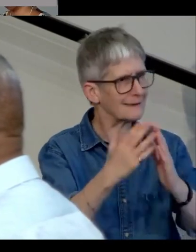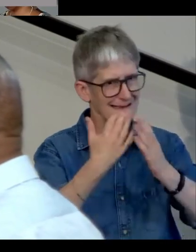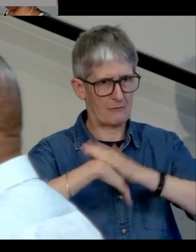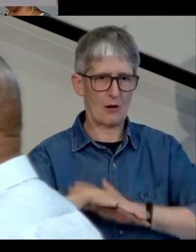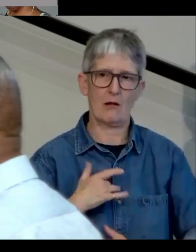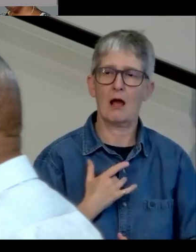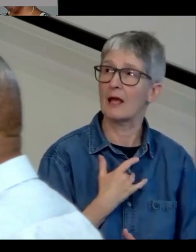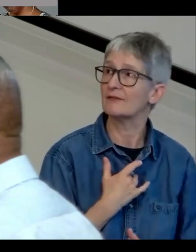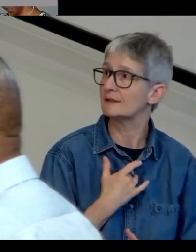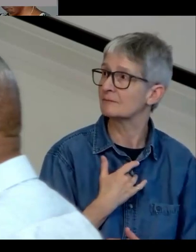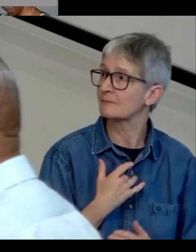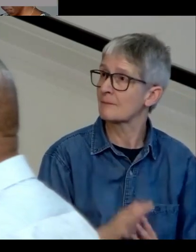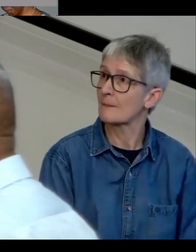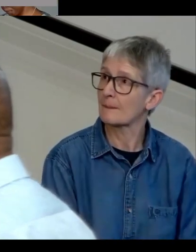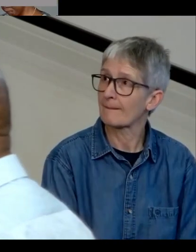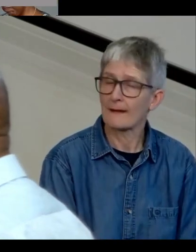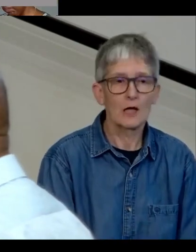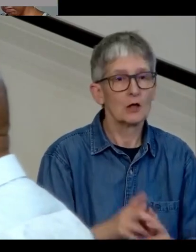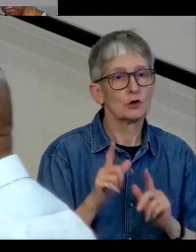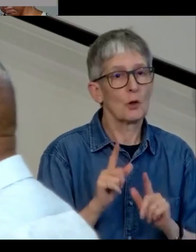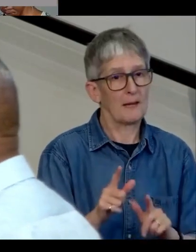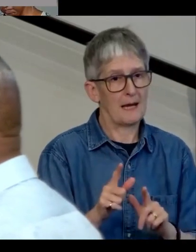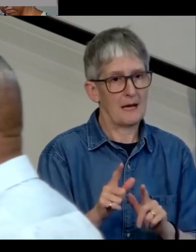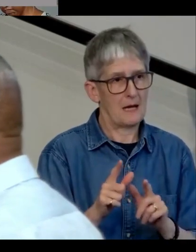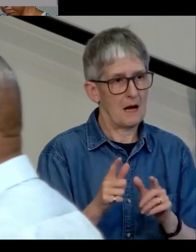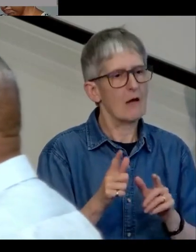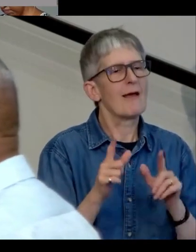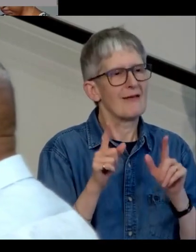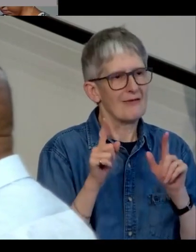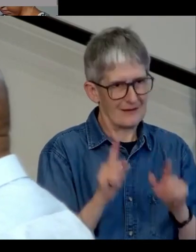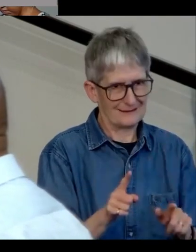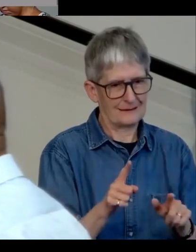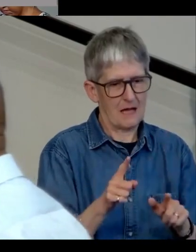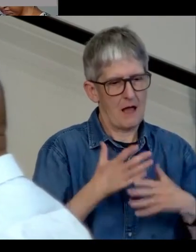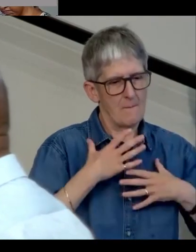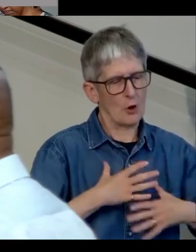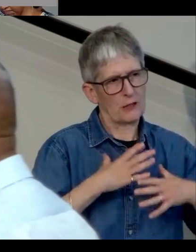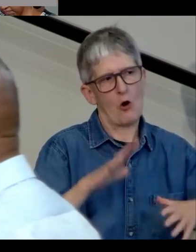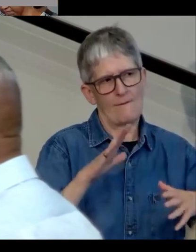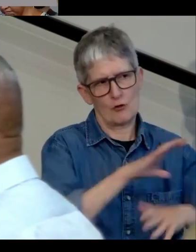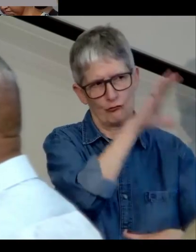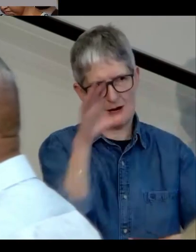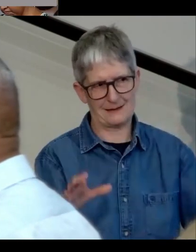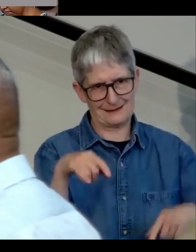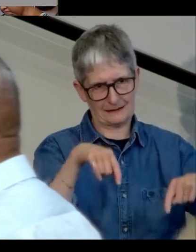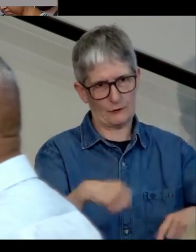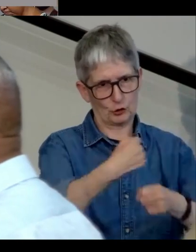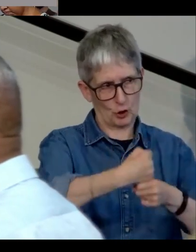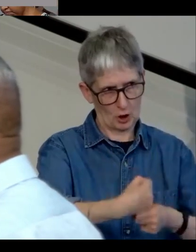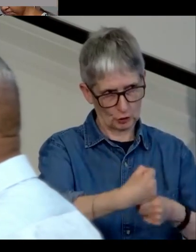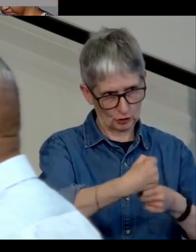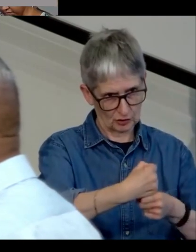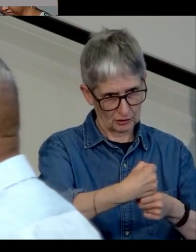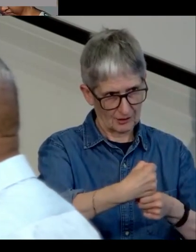lives, to be the body of Christ. That we really would feel